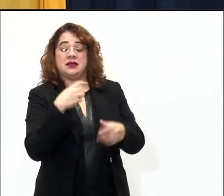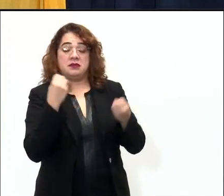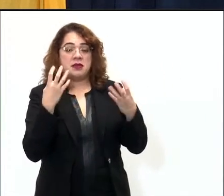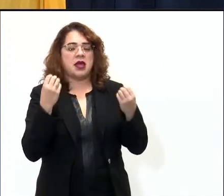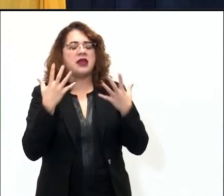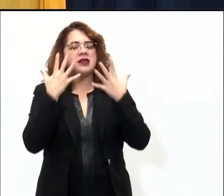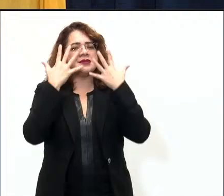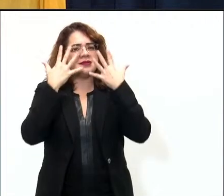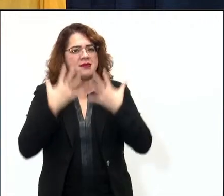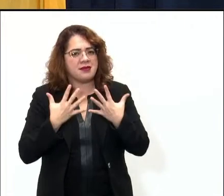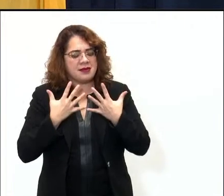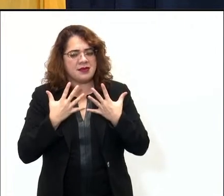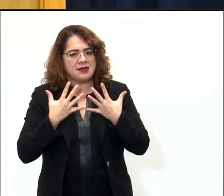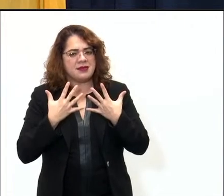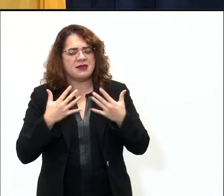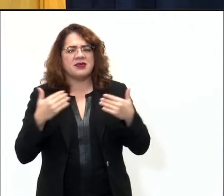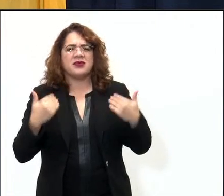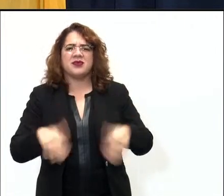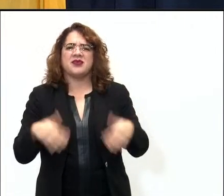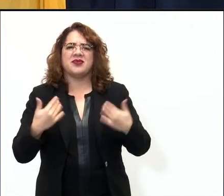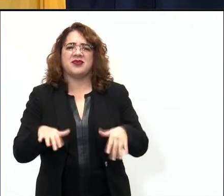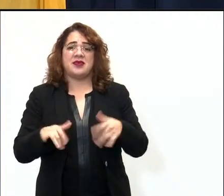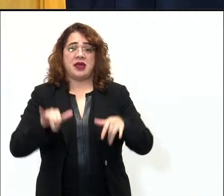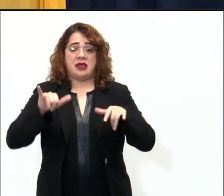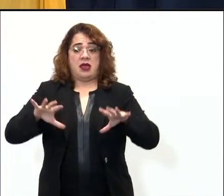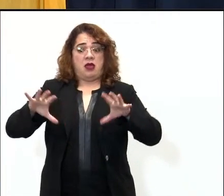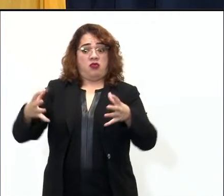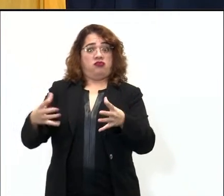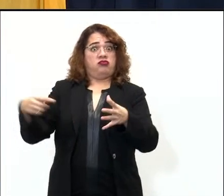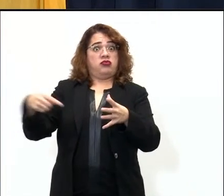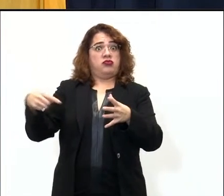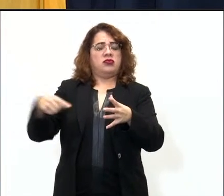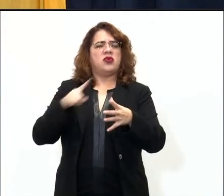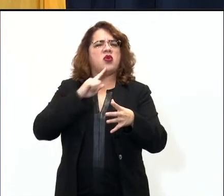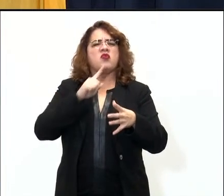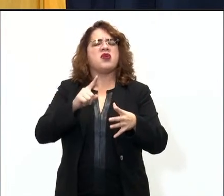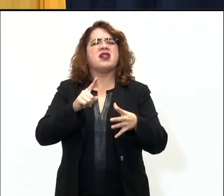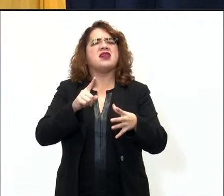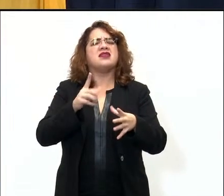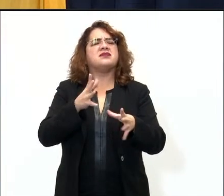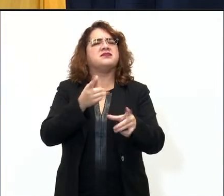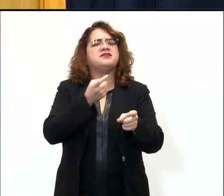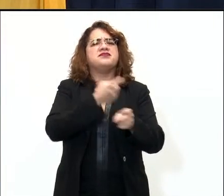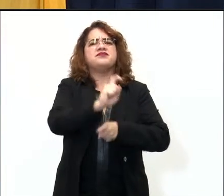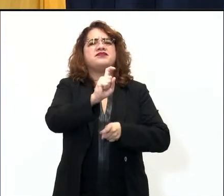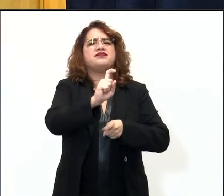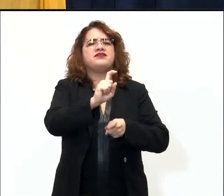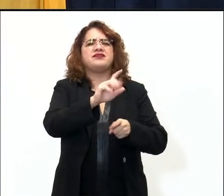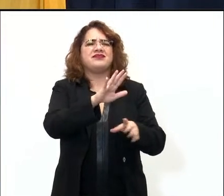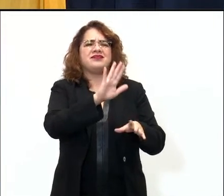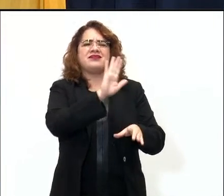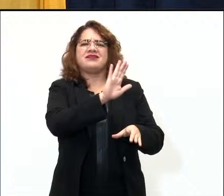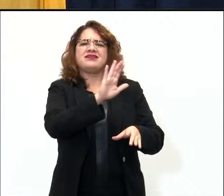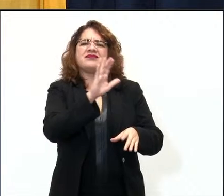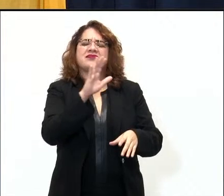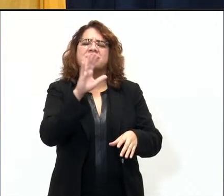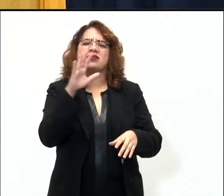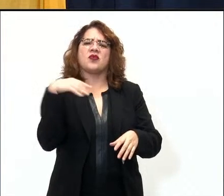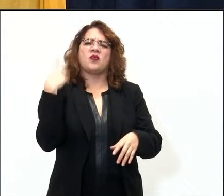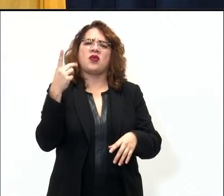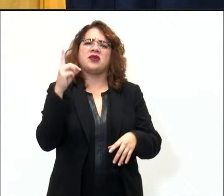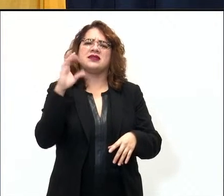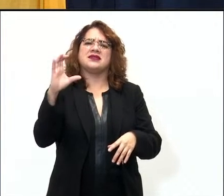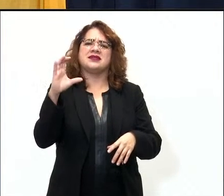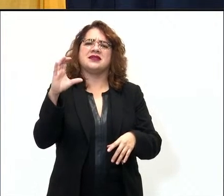by the actions of really what is an attack on the Capitol building in D.C. And it's also